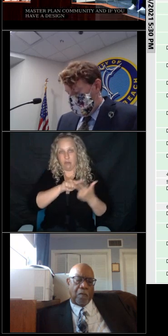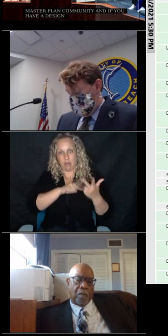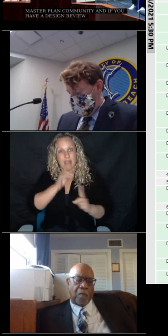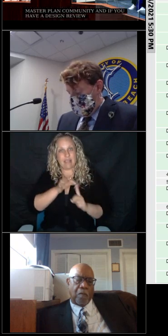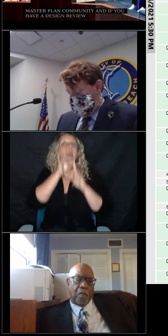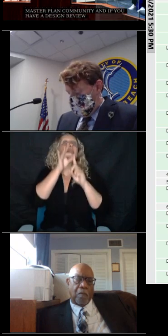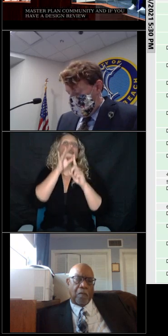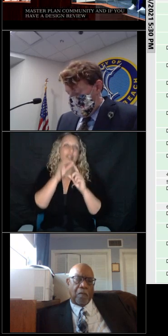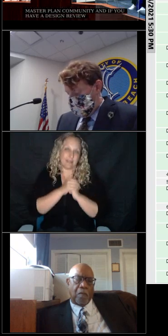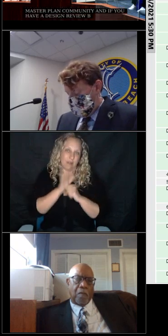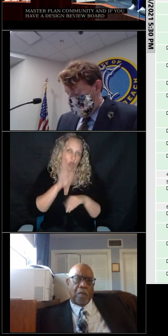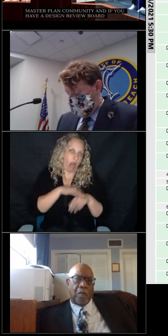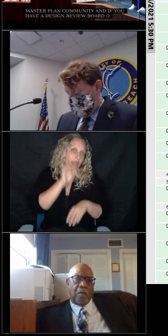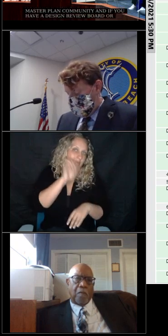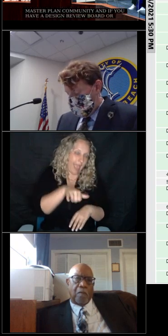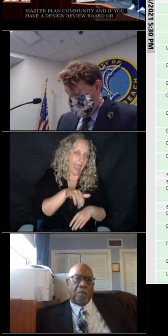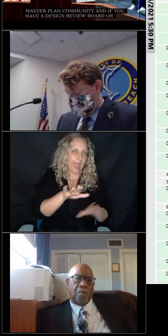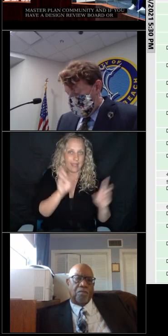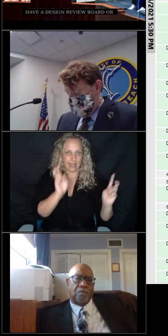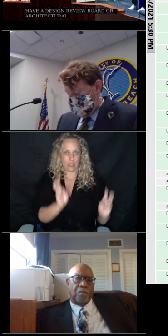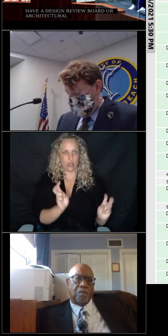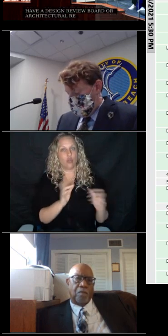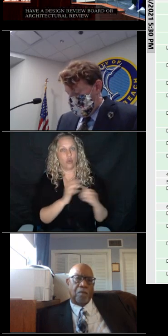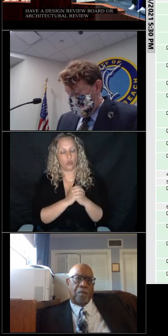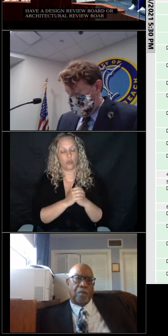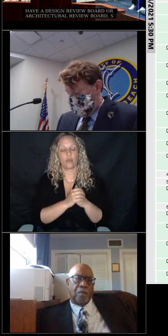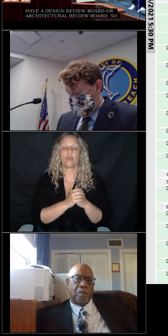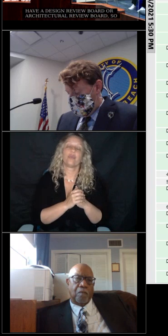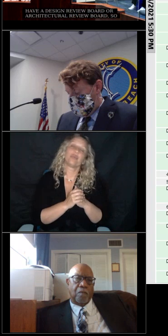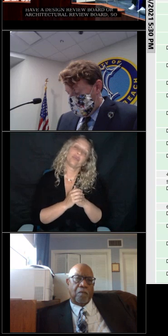exceptions on that issue.